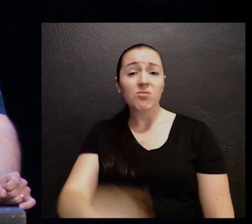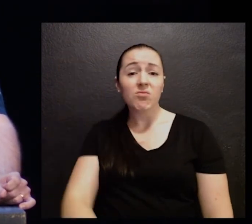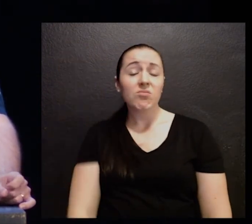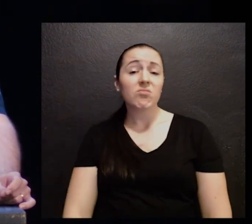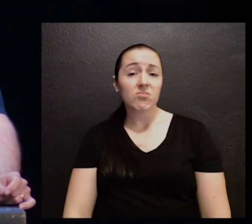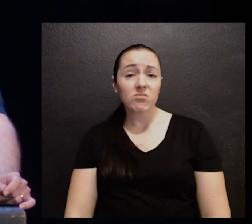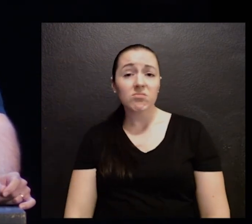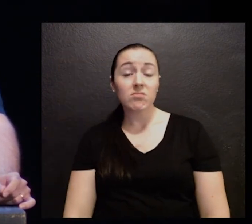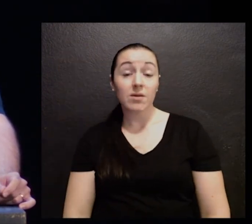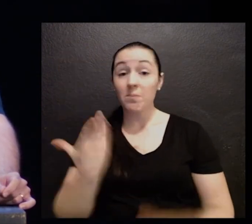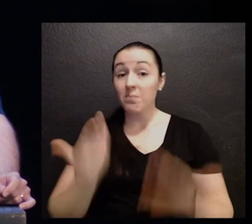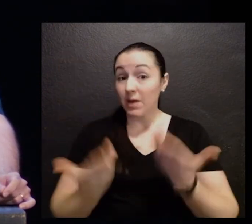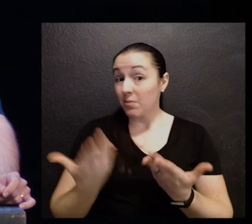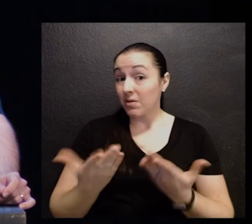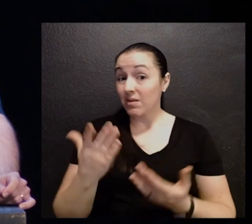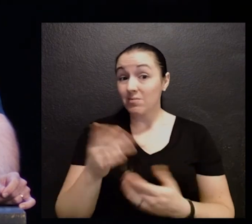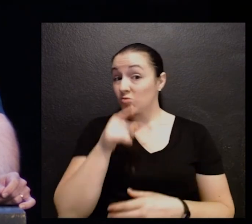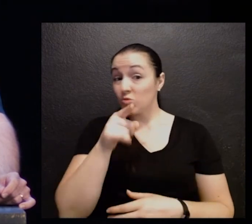And maybe that's you today.